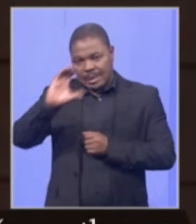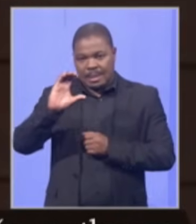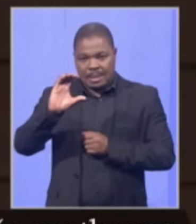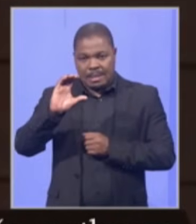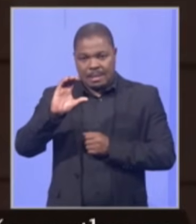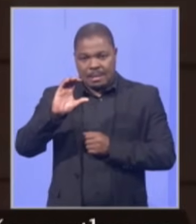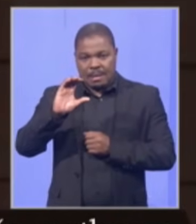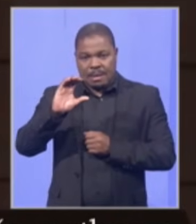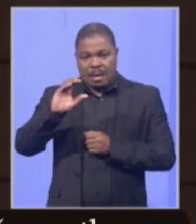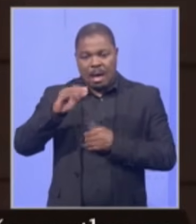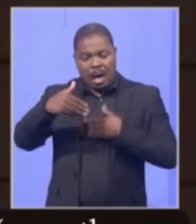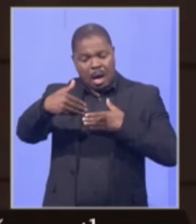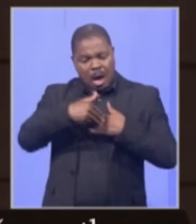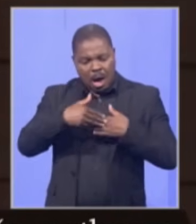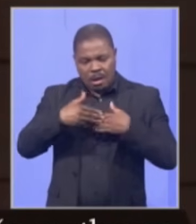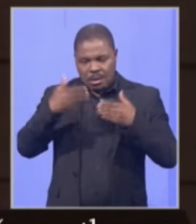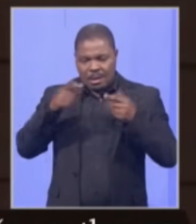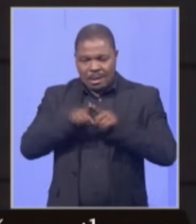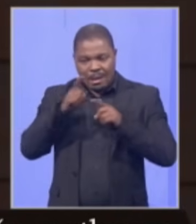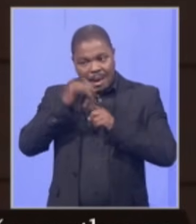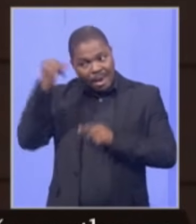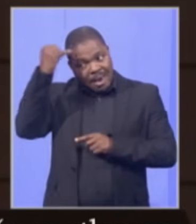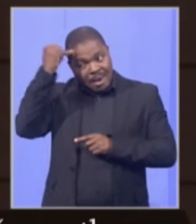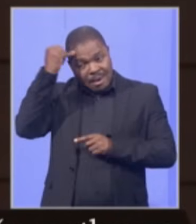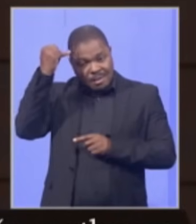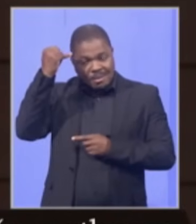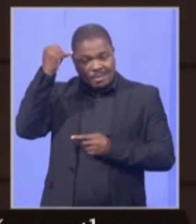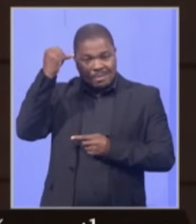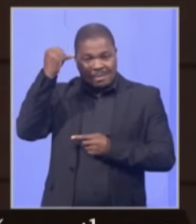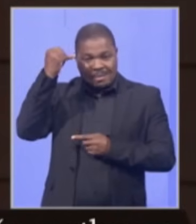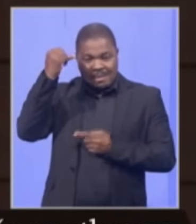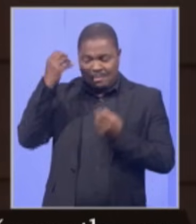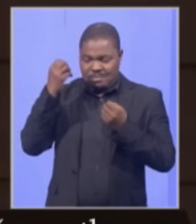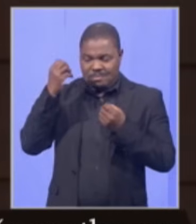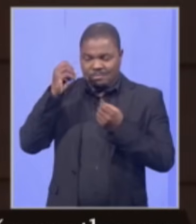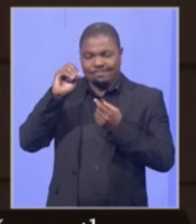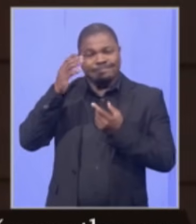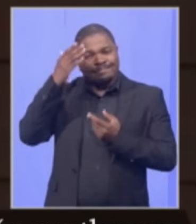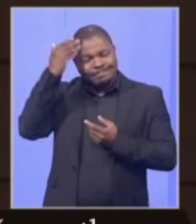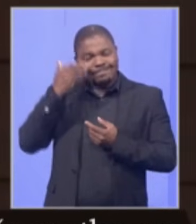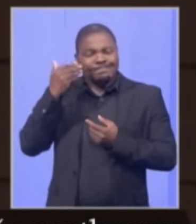Most of the injuries were the head injuries. So it was not